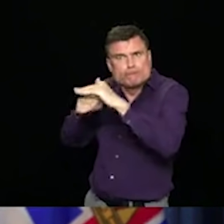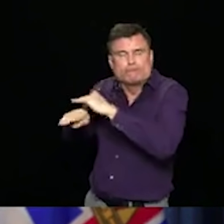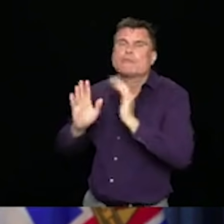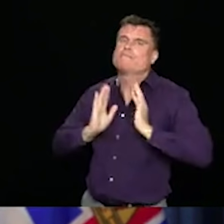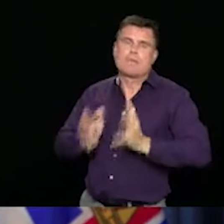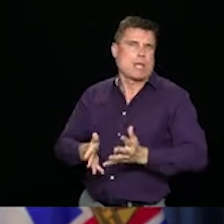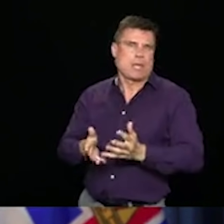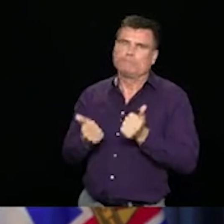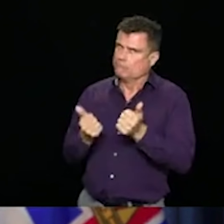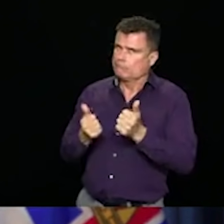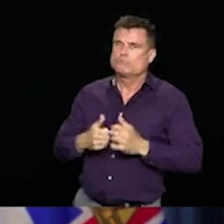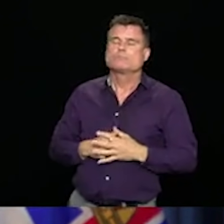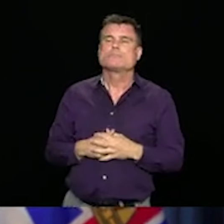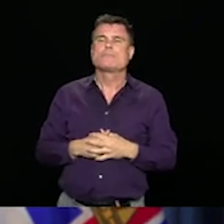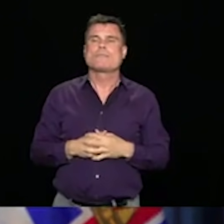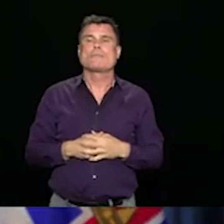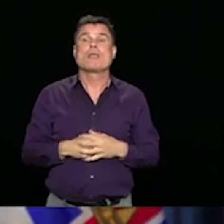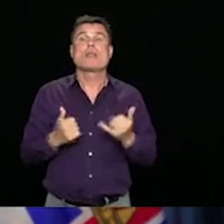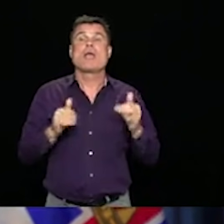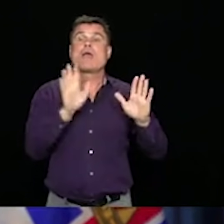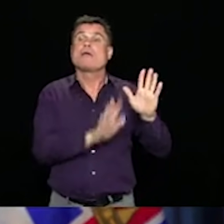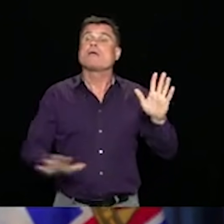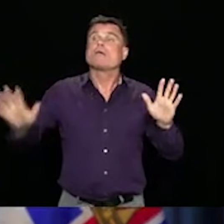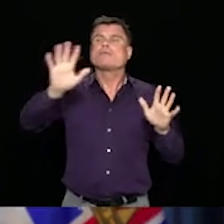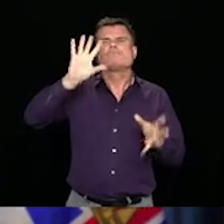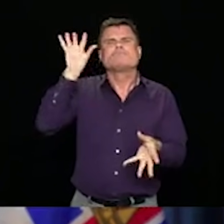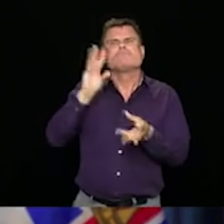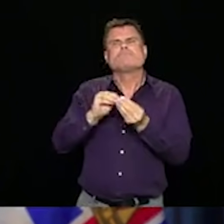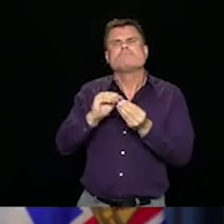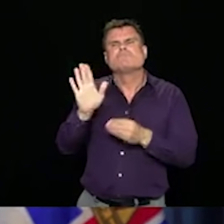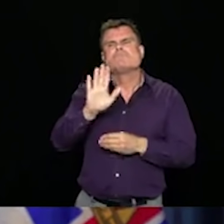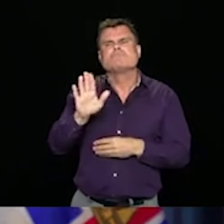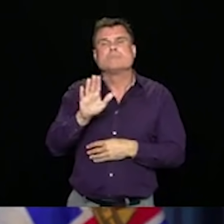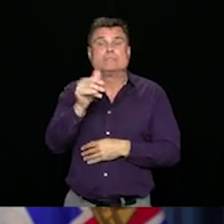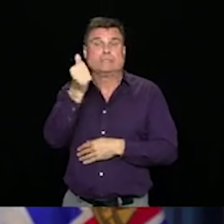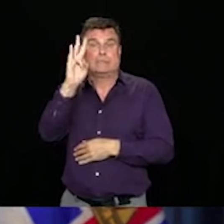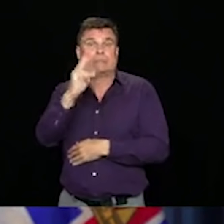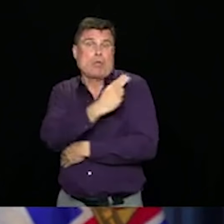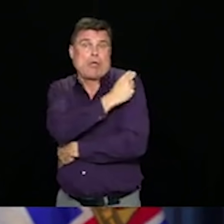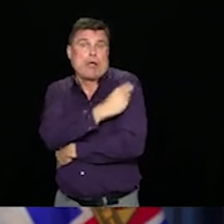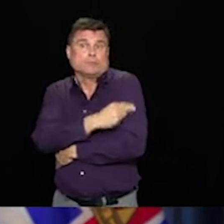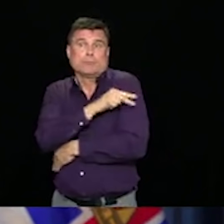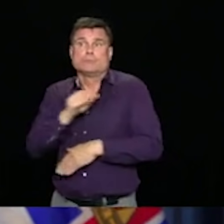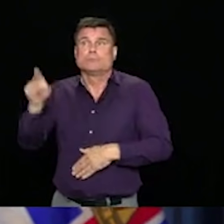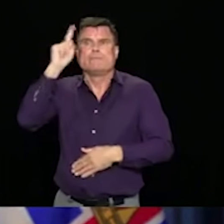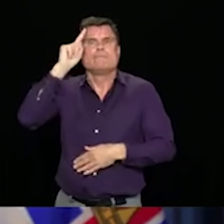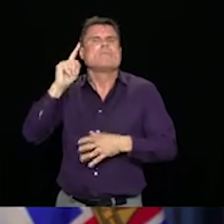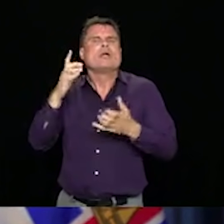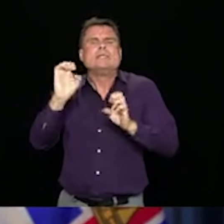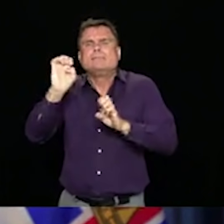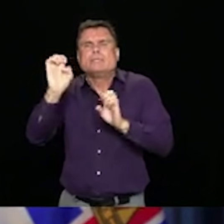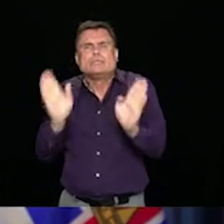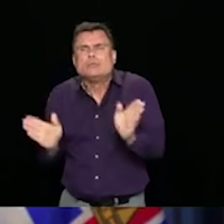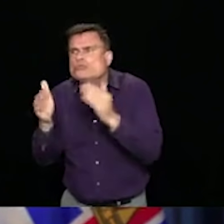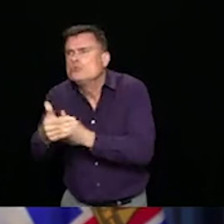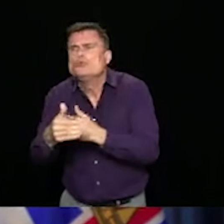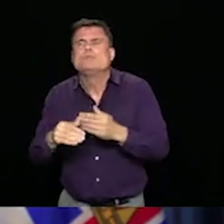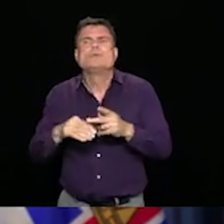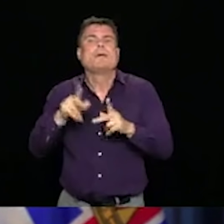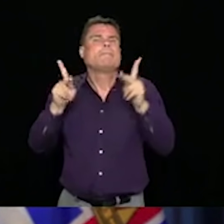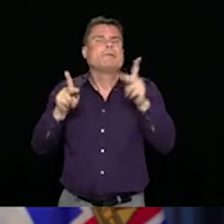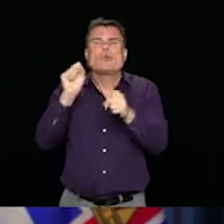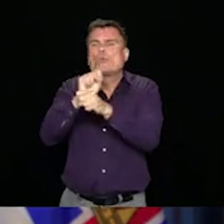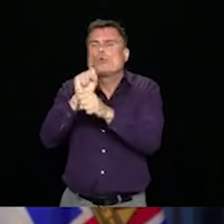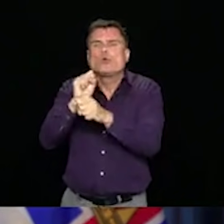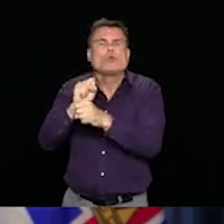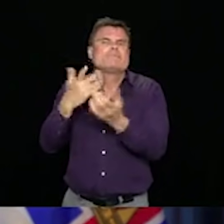those working in those in our 17 urgent and primary care centers across the province, be they pharmacists, be they